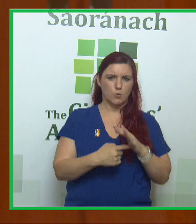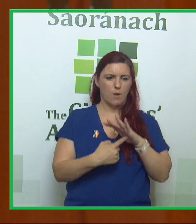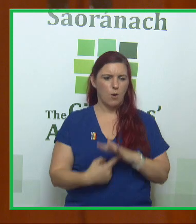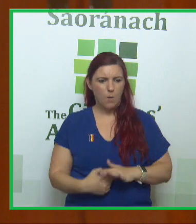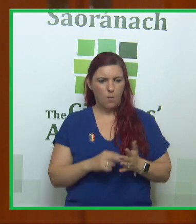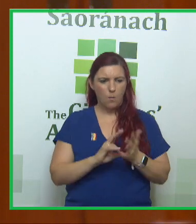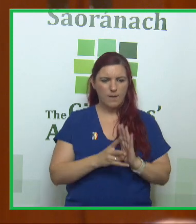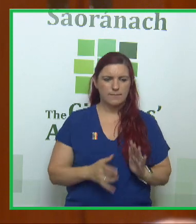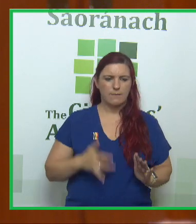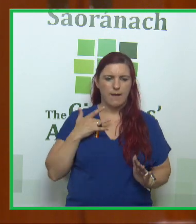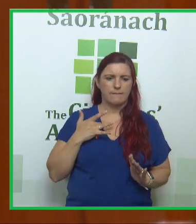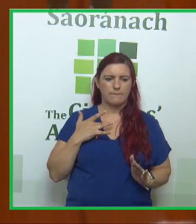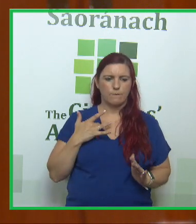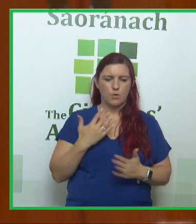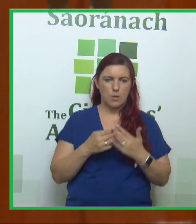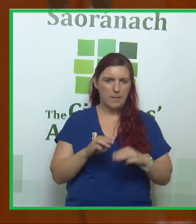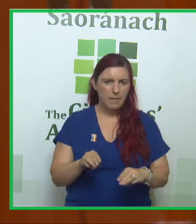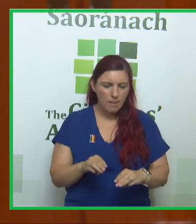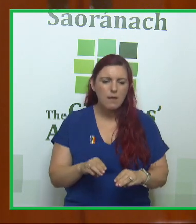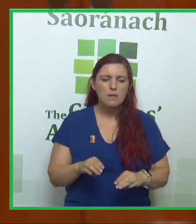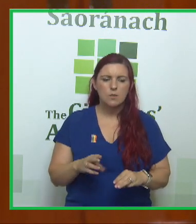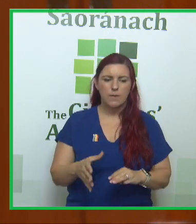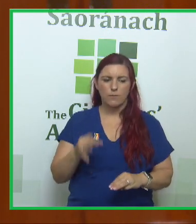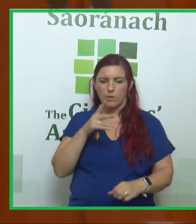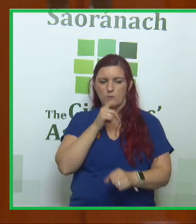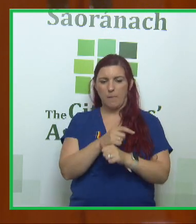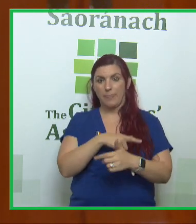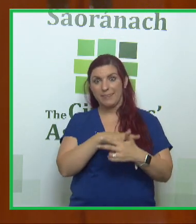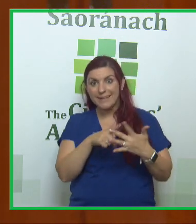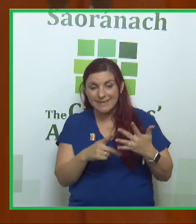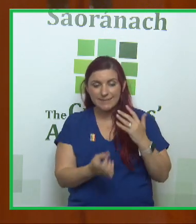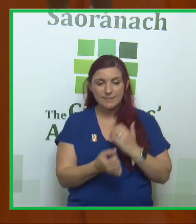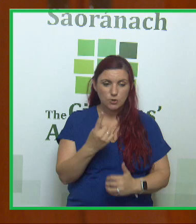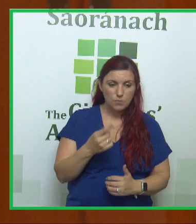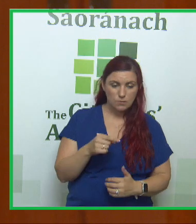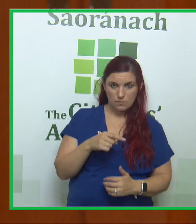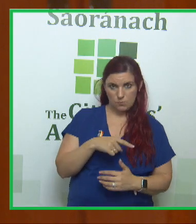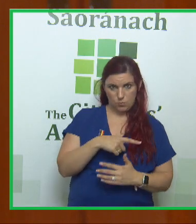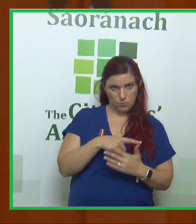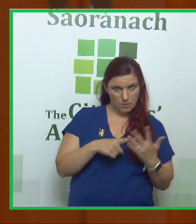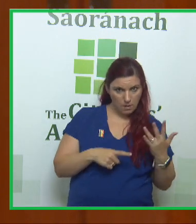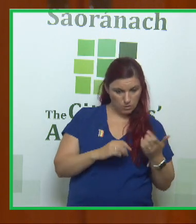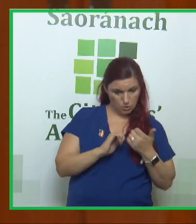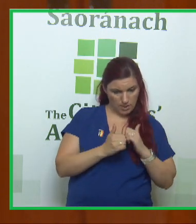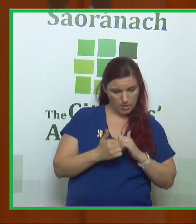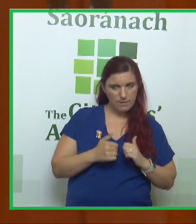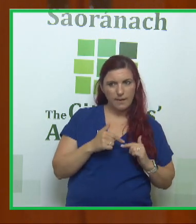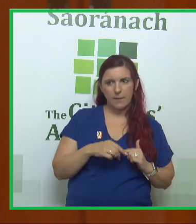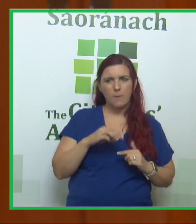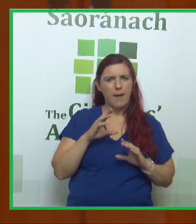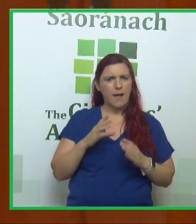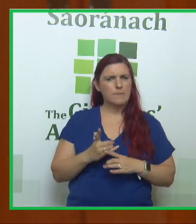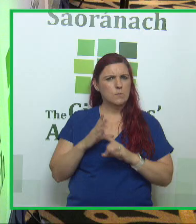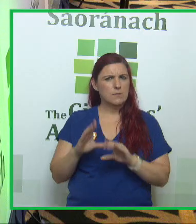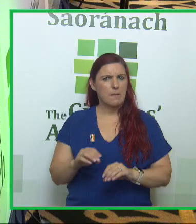quality of life in Ireland. If we address these issues, would they help stopping